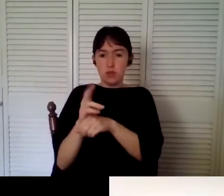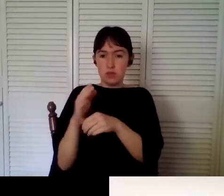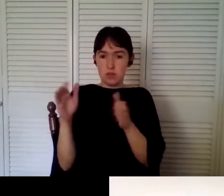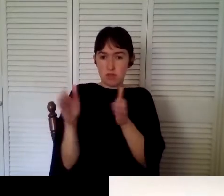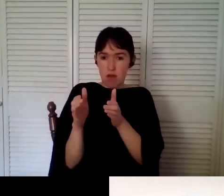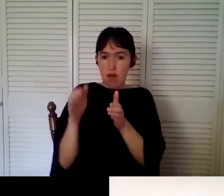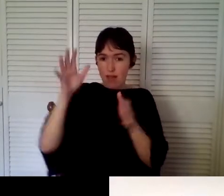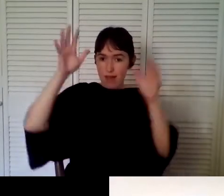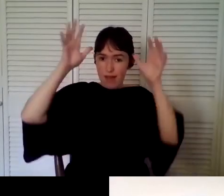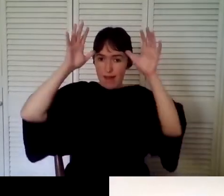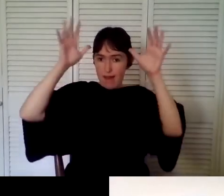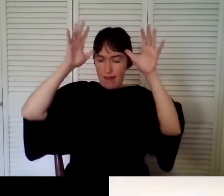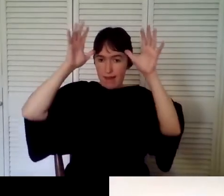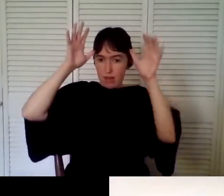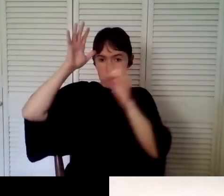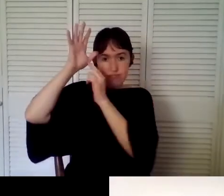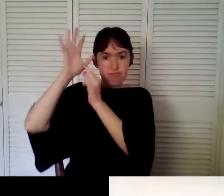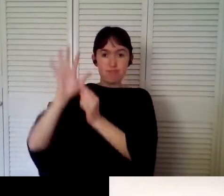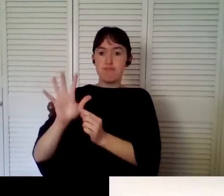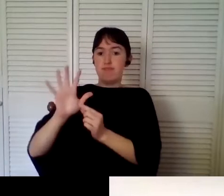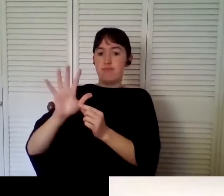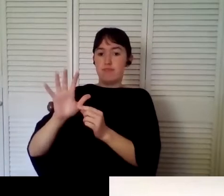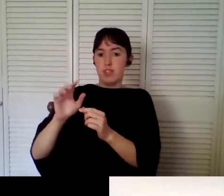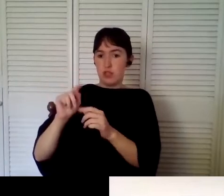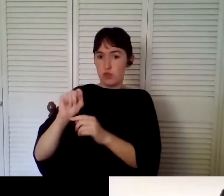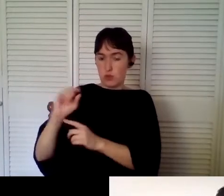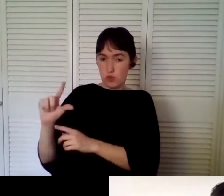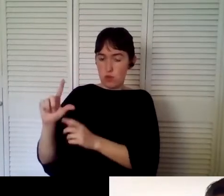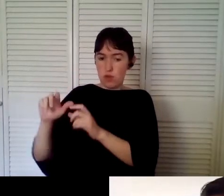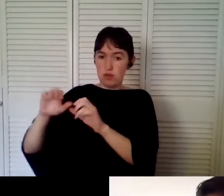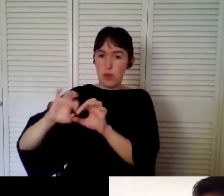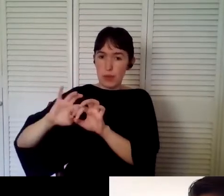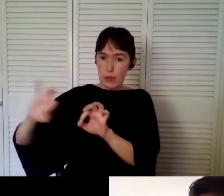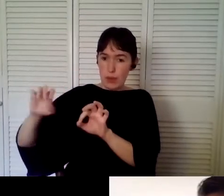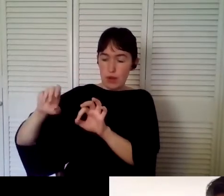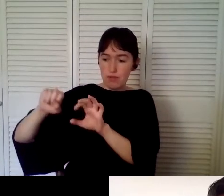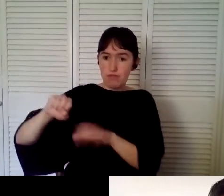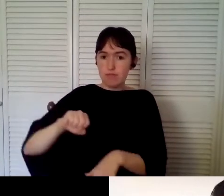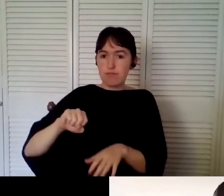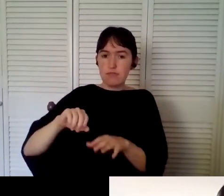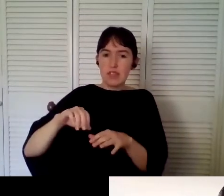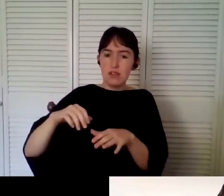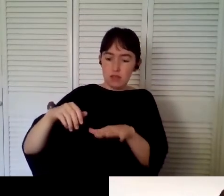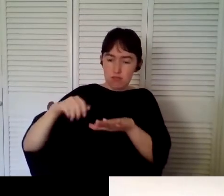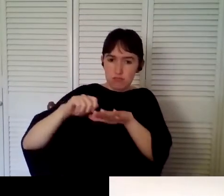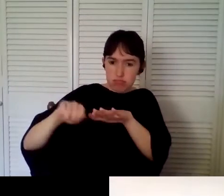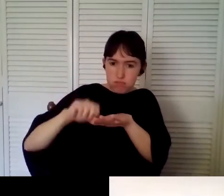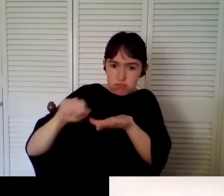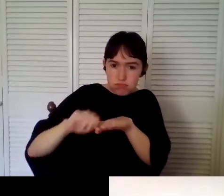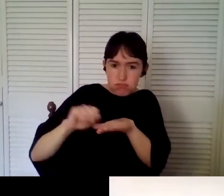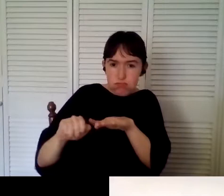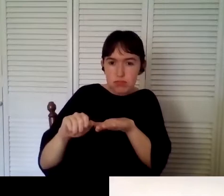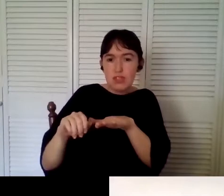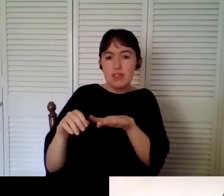tools to chip Oh. away. This is an antler tine, to Uh-huh. chip away smaller and smaller until you make a small